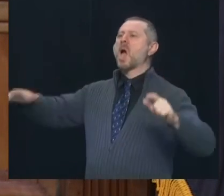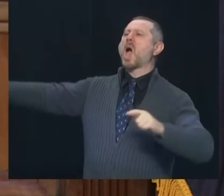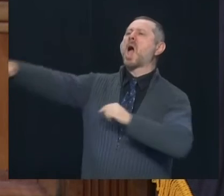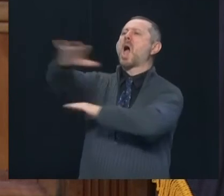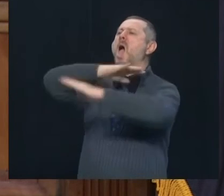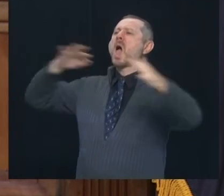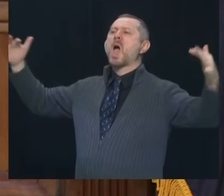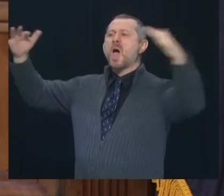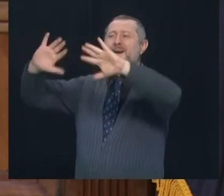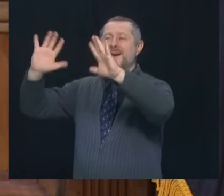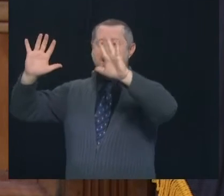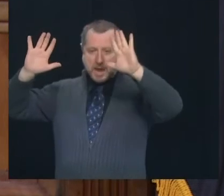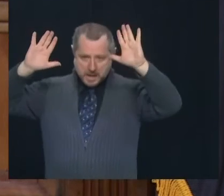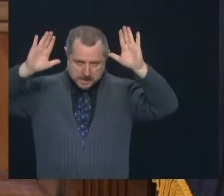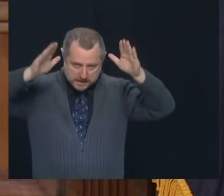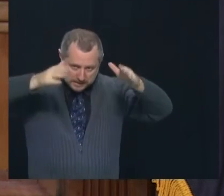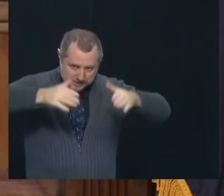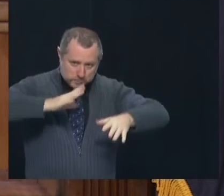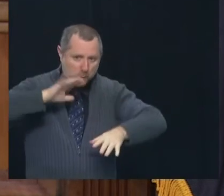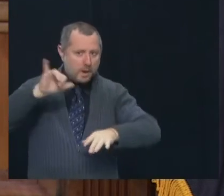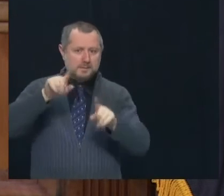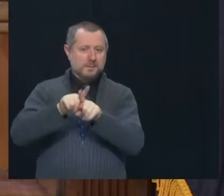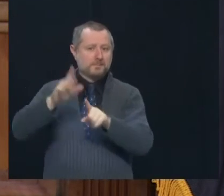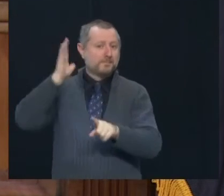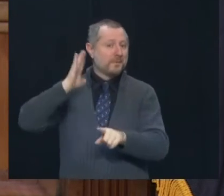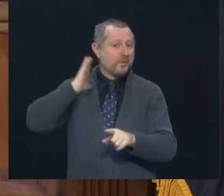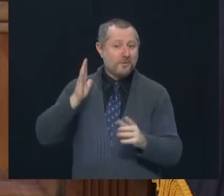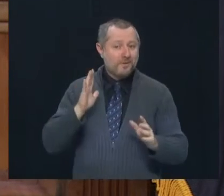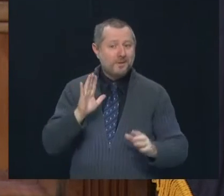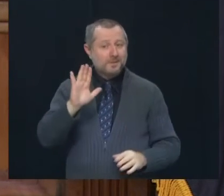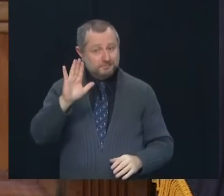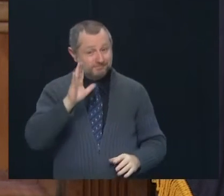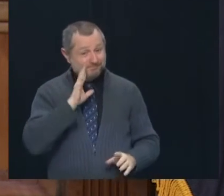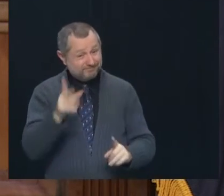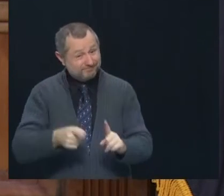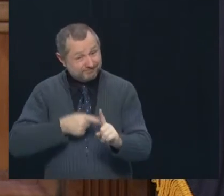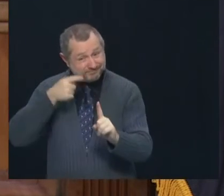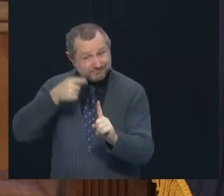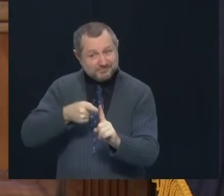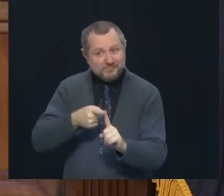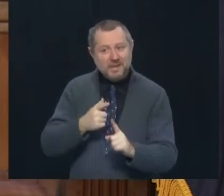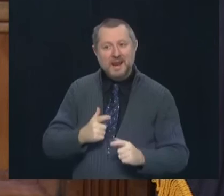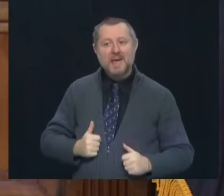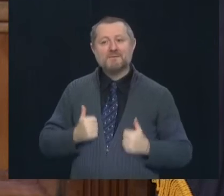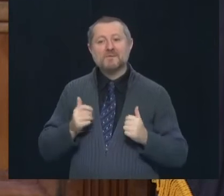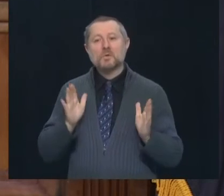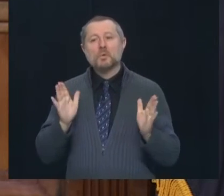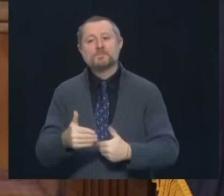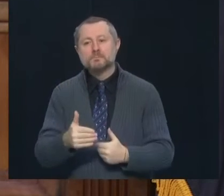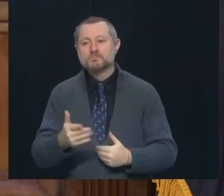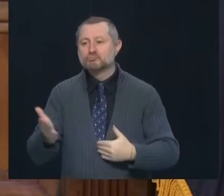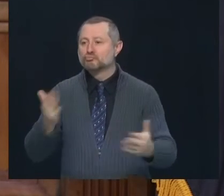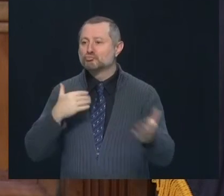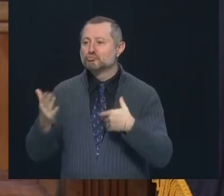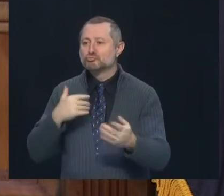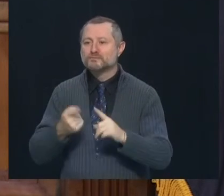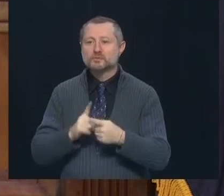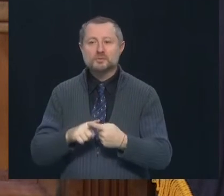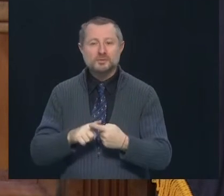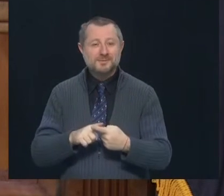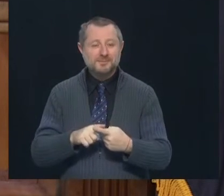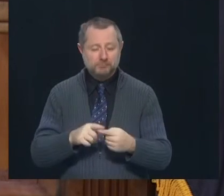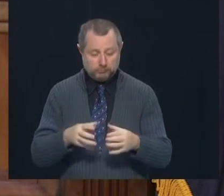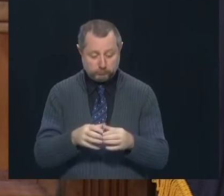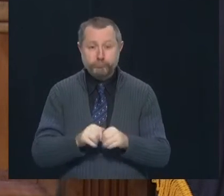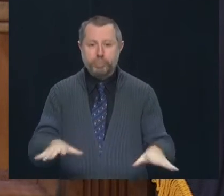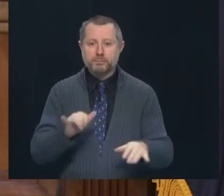not what it was. It's literally living room spread, which when you think about it is